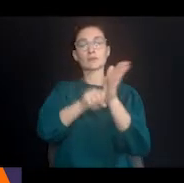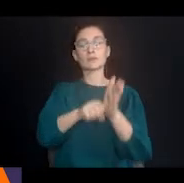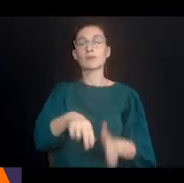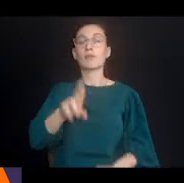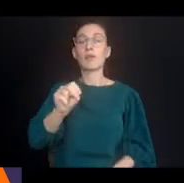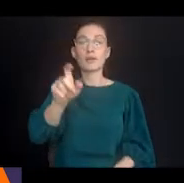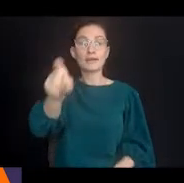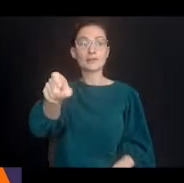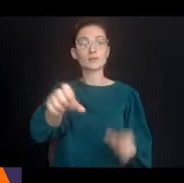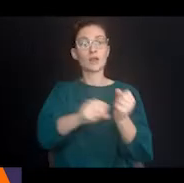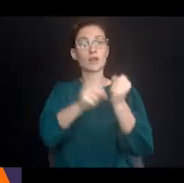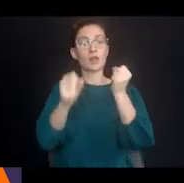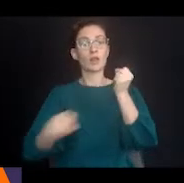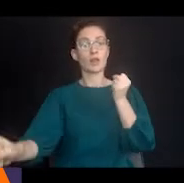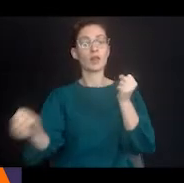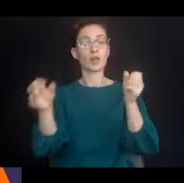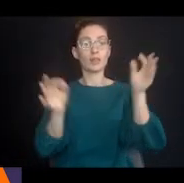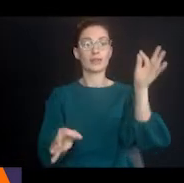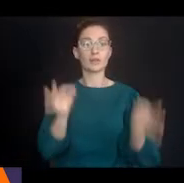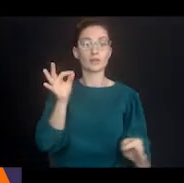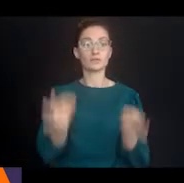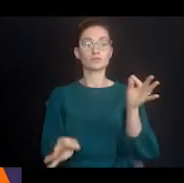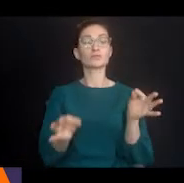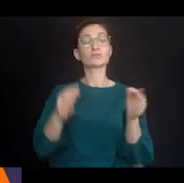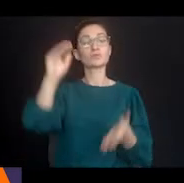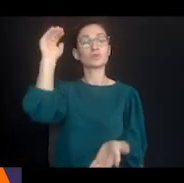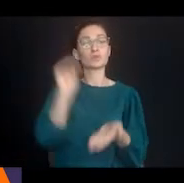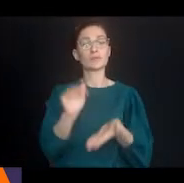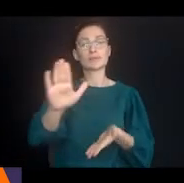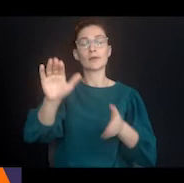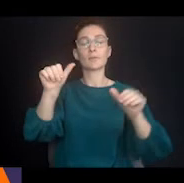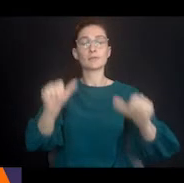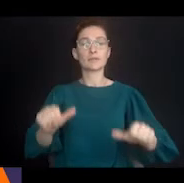states unnecessarily prolonging litigation in order to